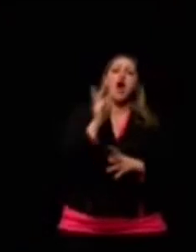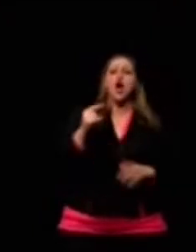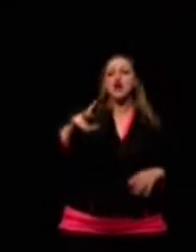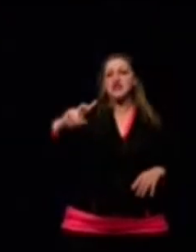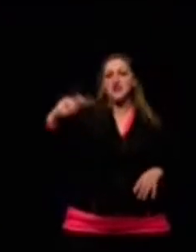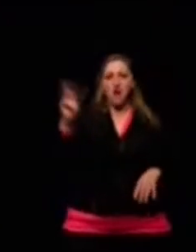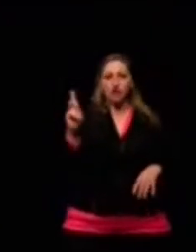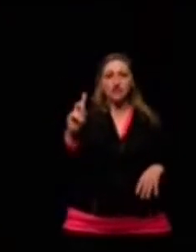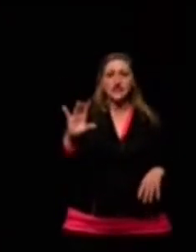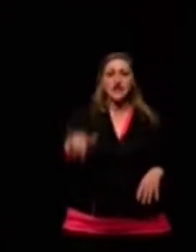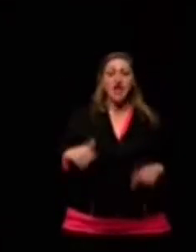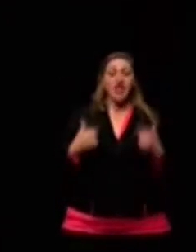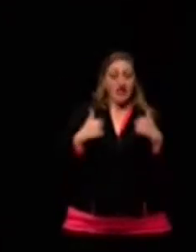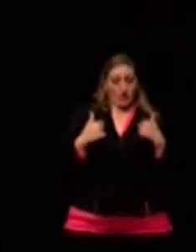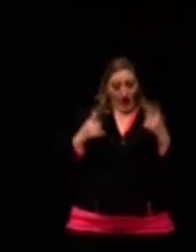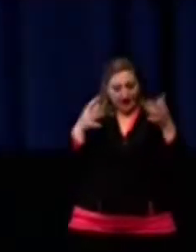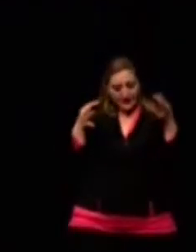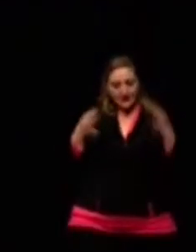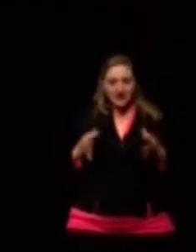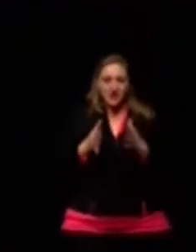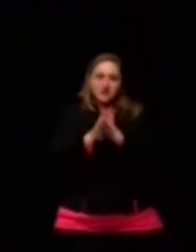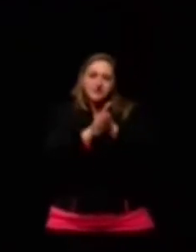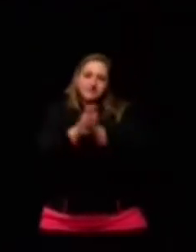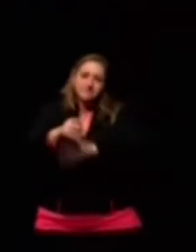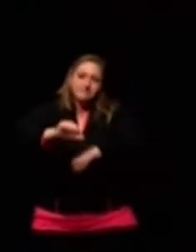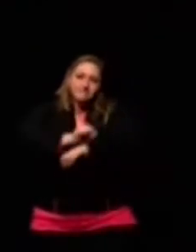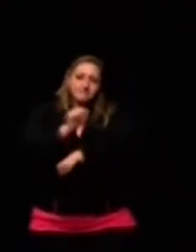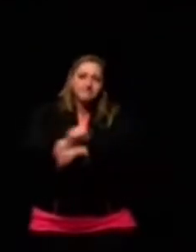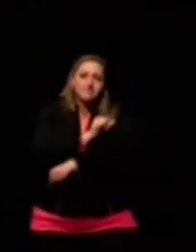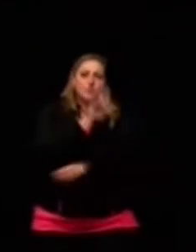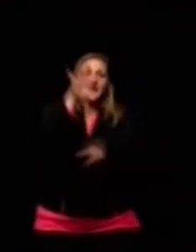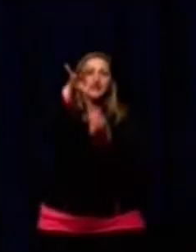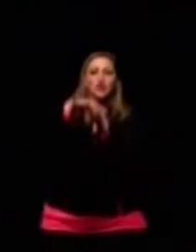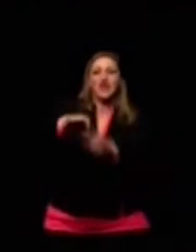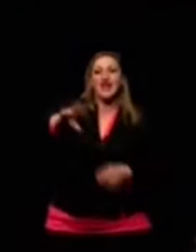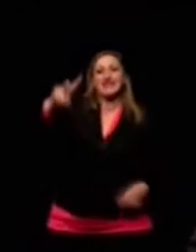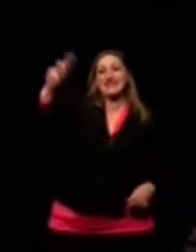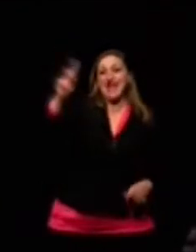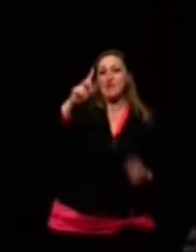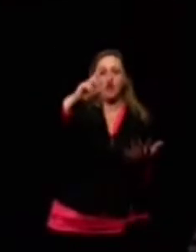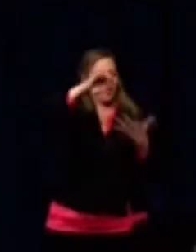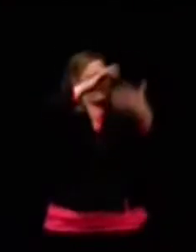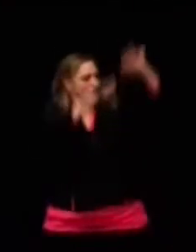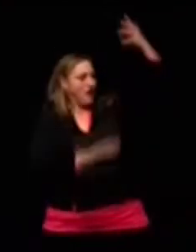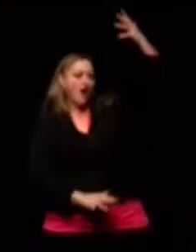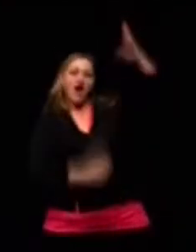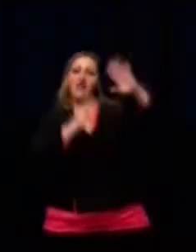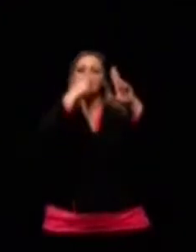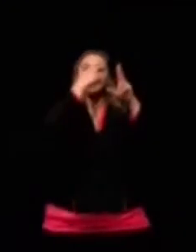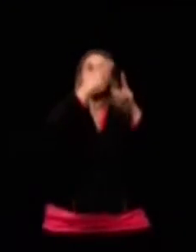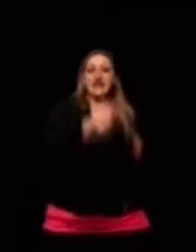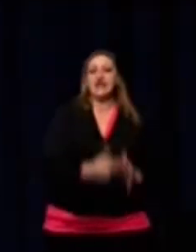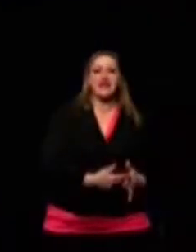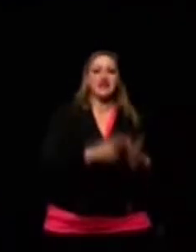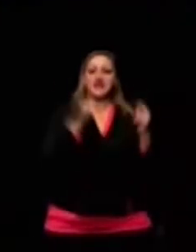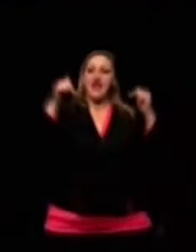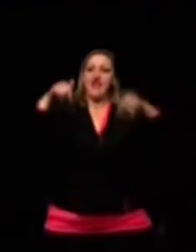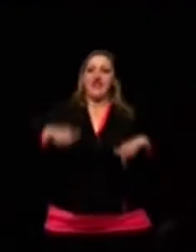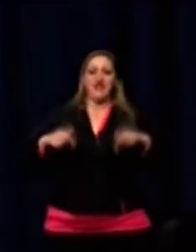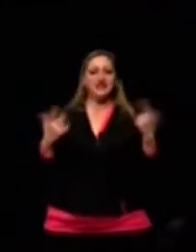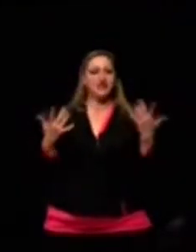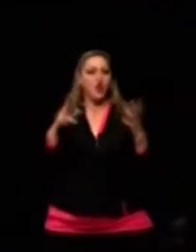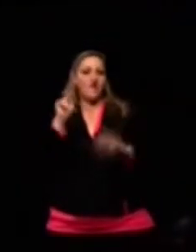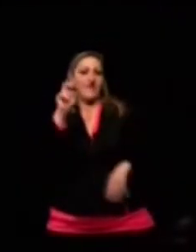That's why I intend to work my heart out to elect Democrats up and down the ticket this